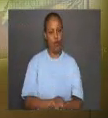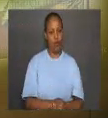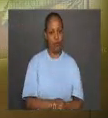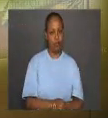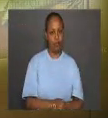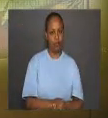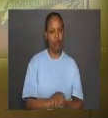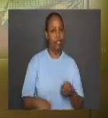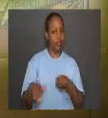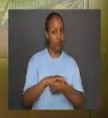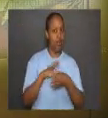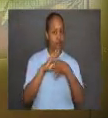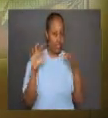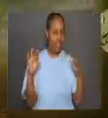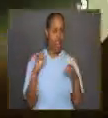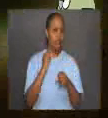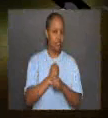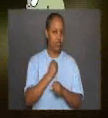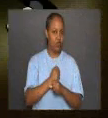in complete sentences.